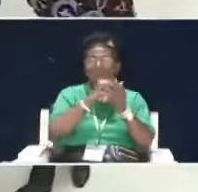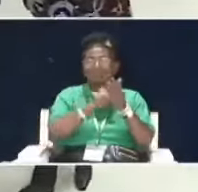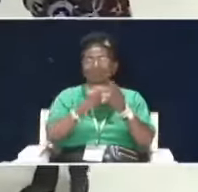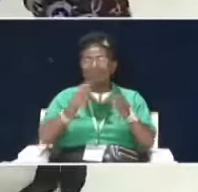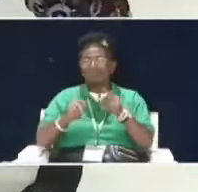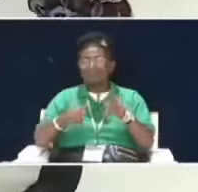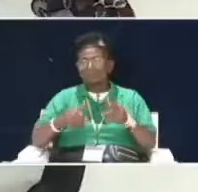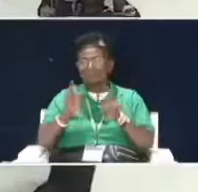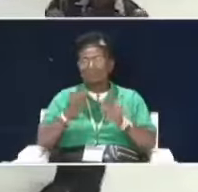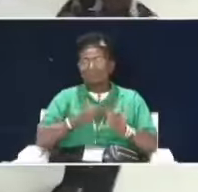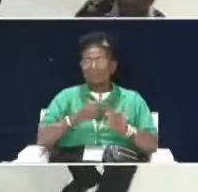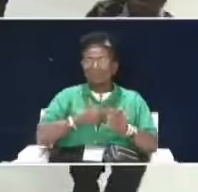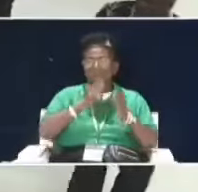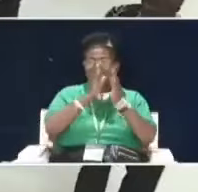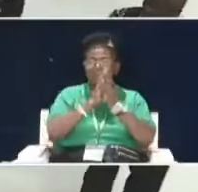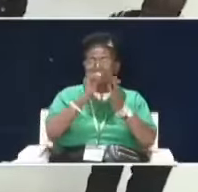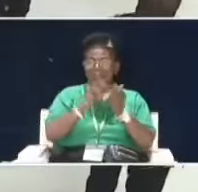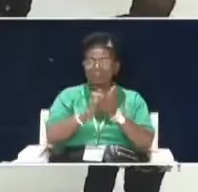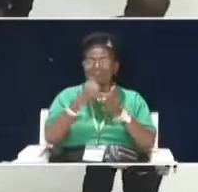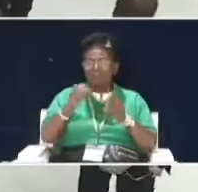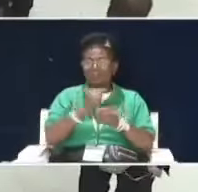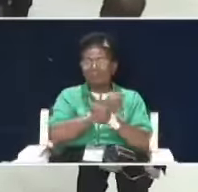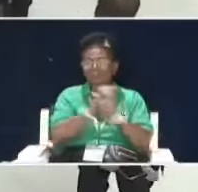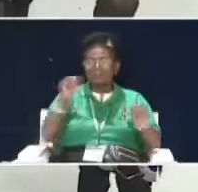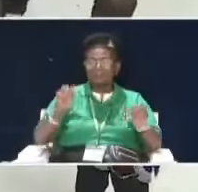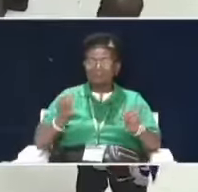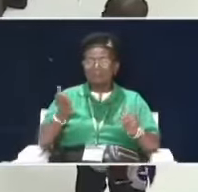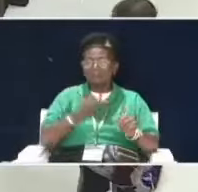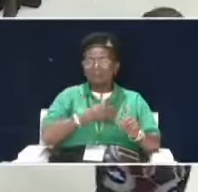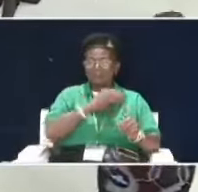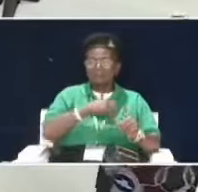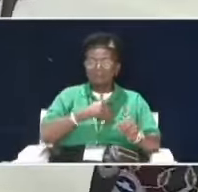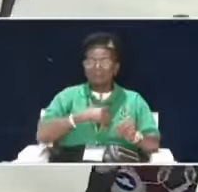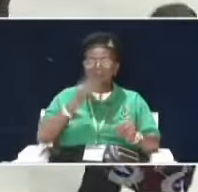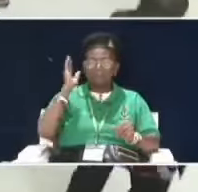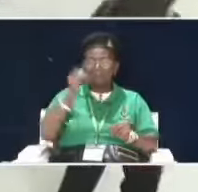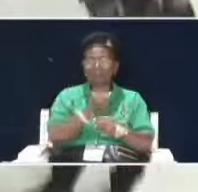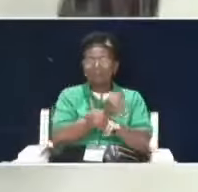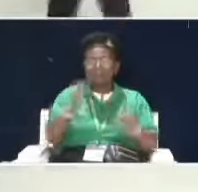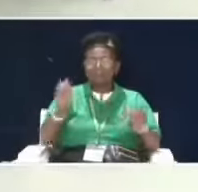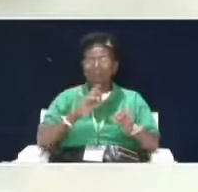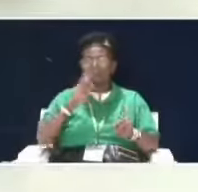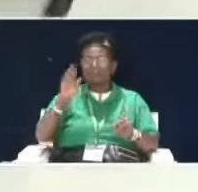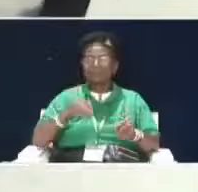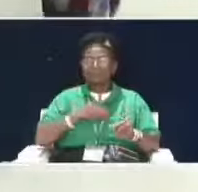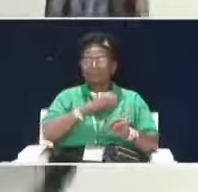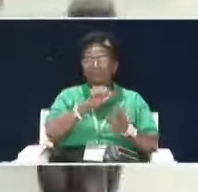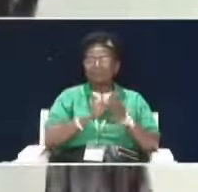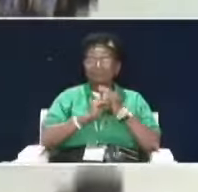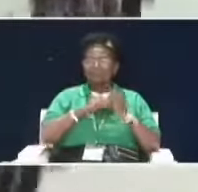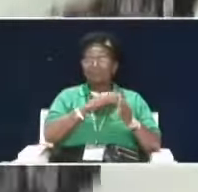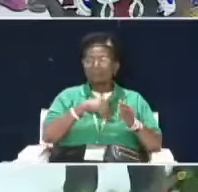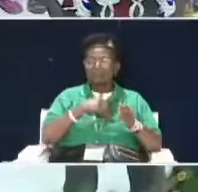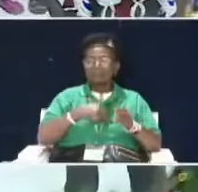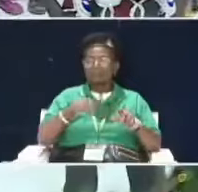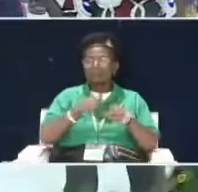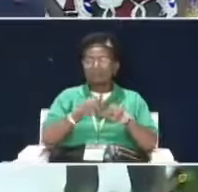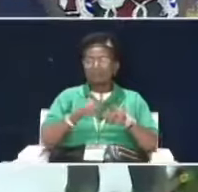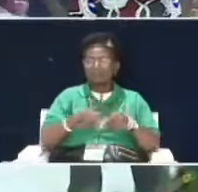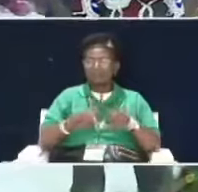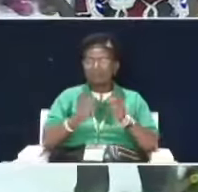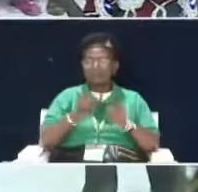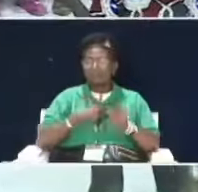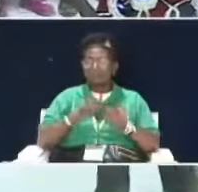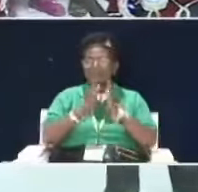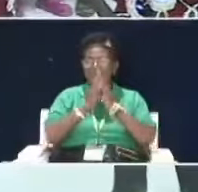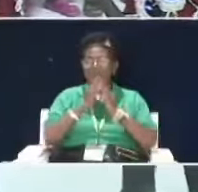pray that the one who saved our souls will save their own souls also. Let's pray for them that God will give